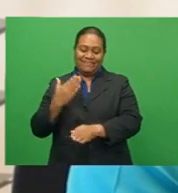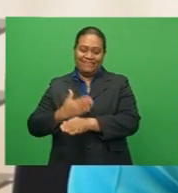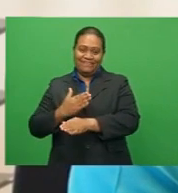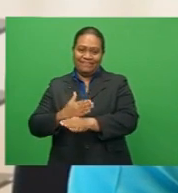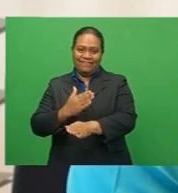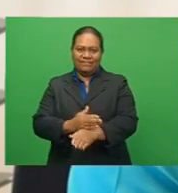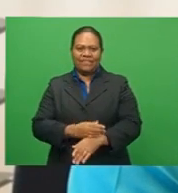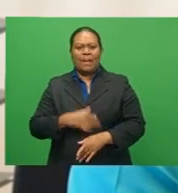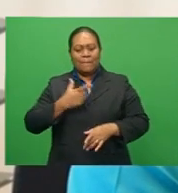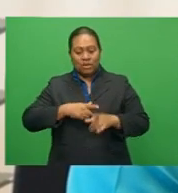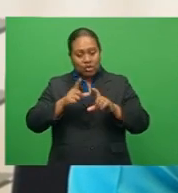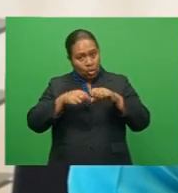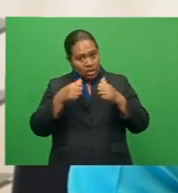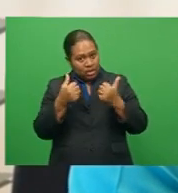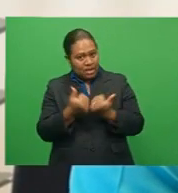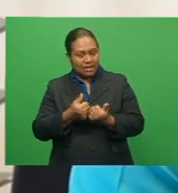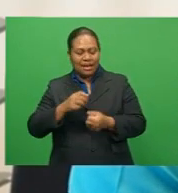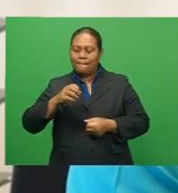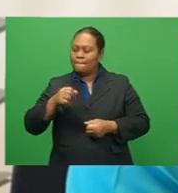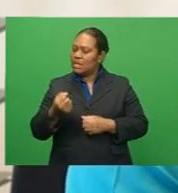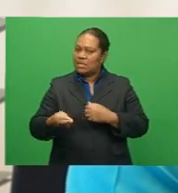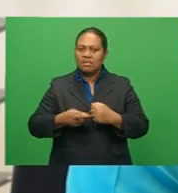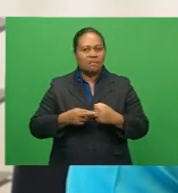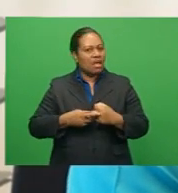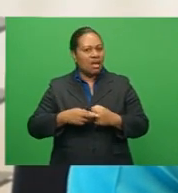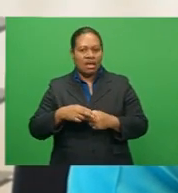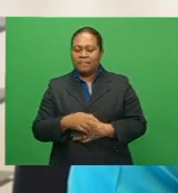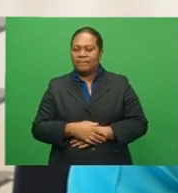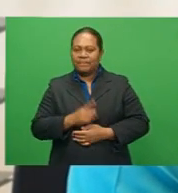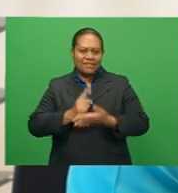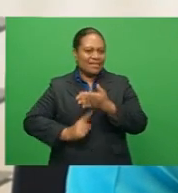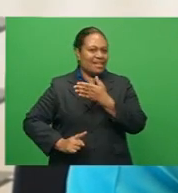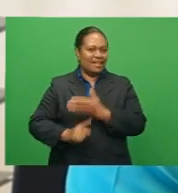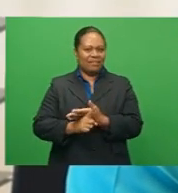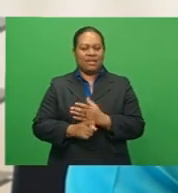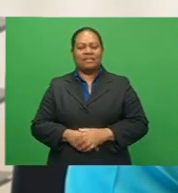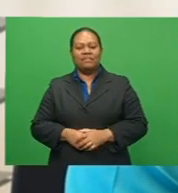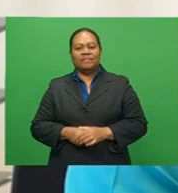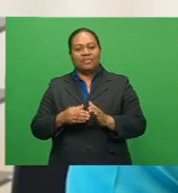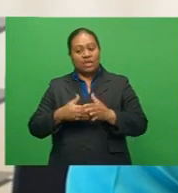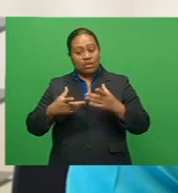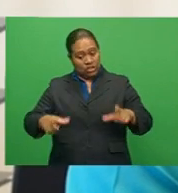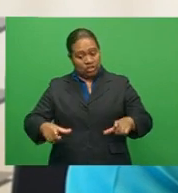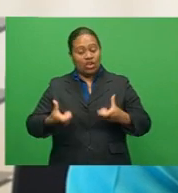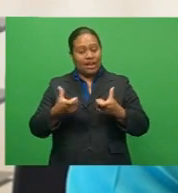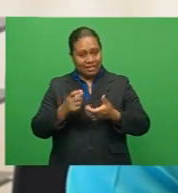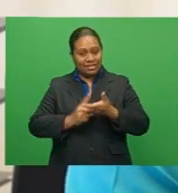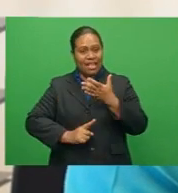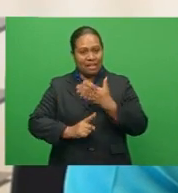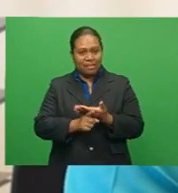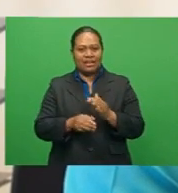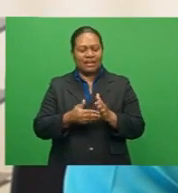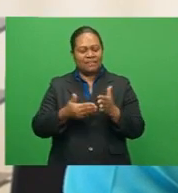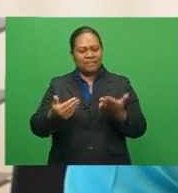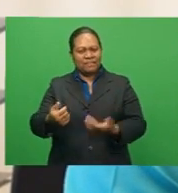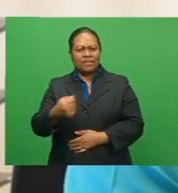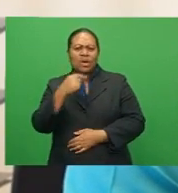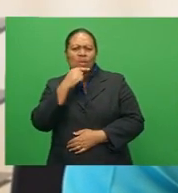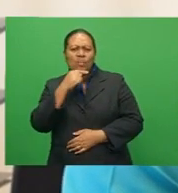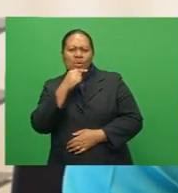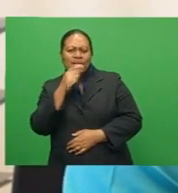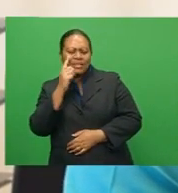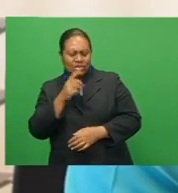Getting our contractors at that preparedness is going to be a bit of a challenge, but our boys are working. You'll